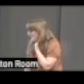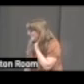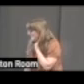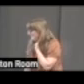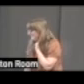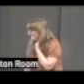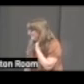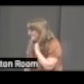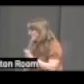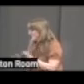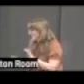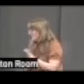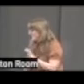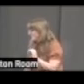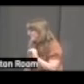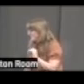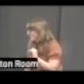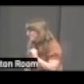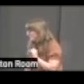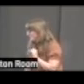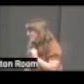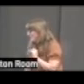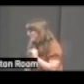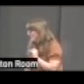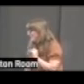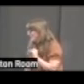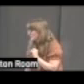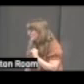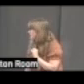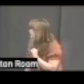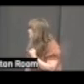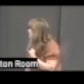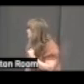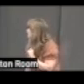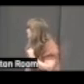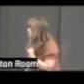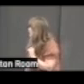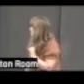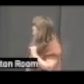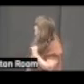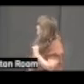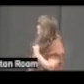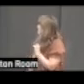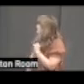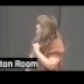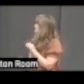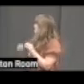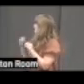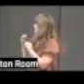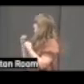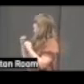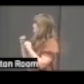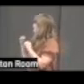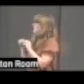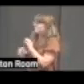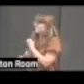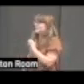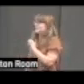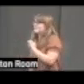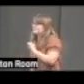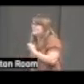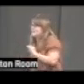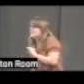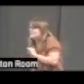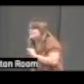It gets a little like growly at the end because he actually was rescued from the wild, and he has